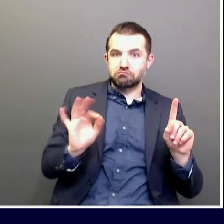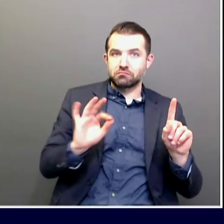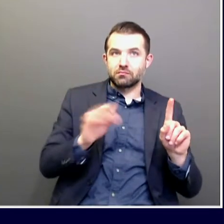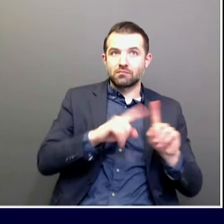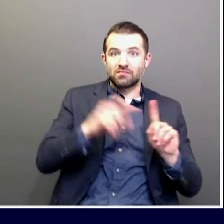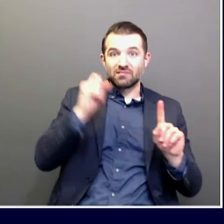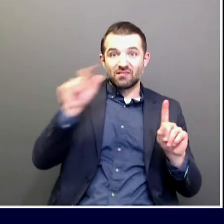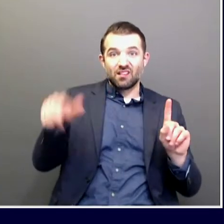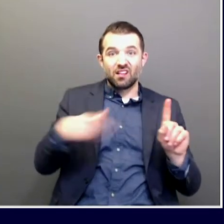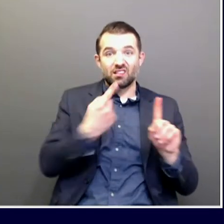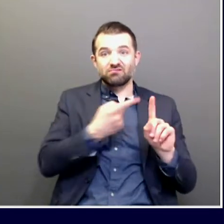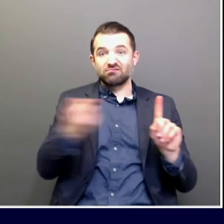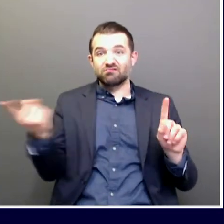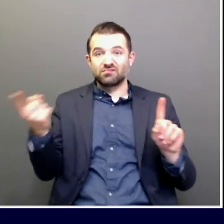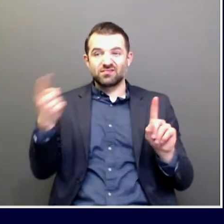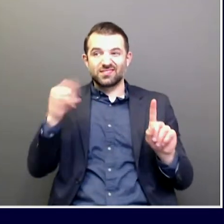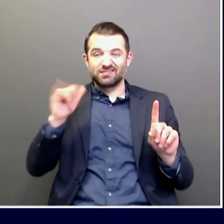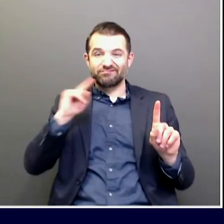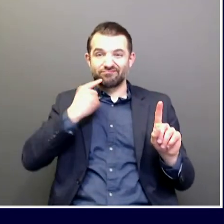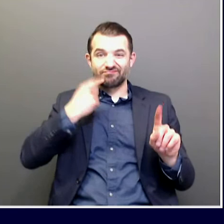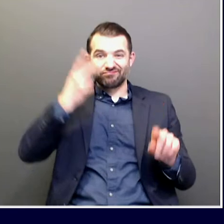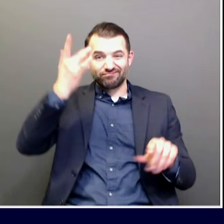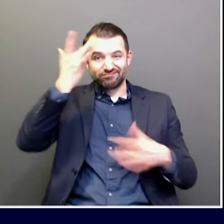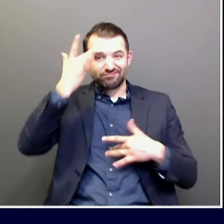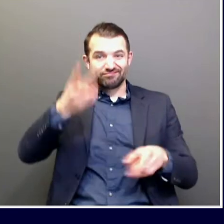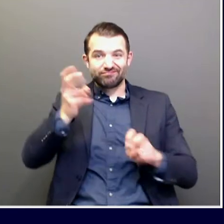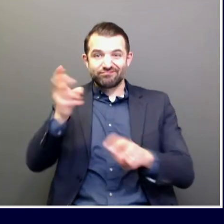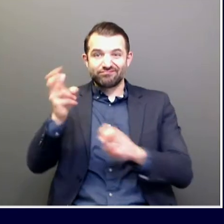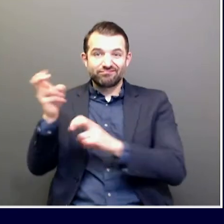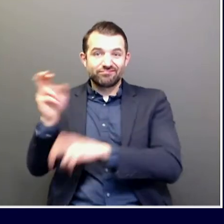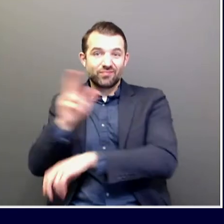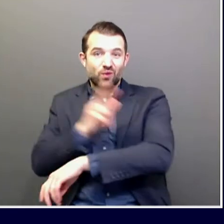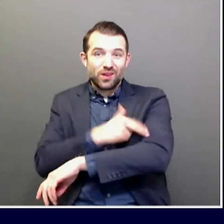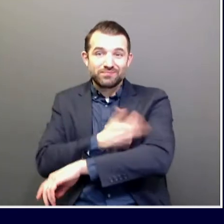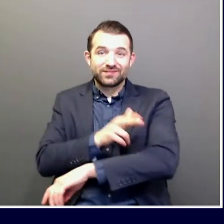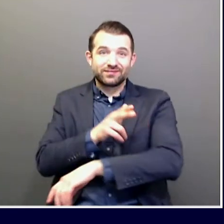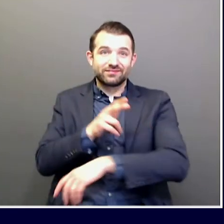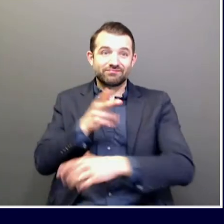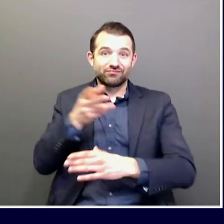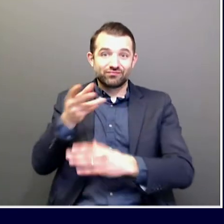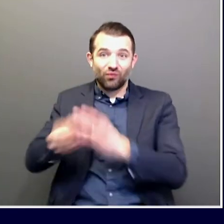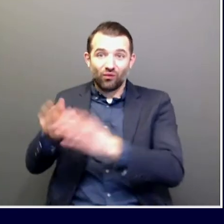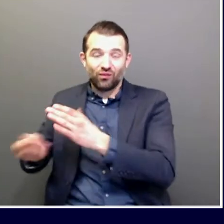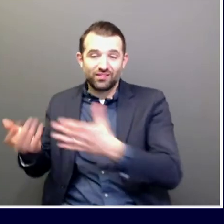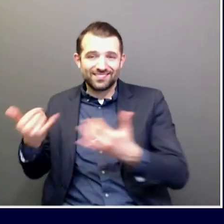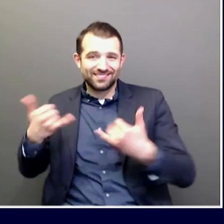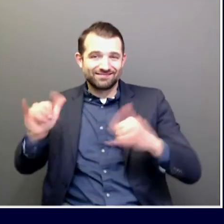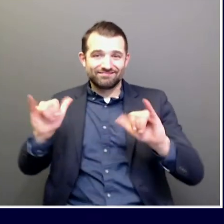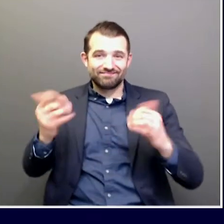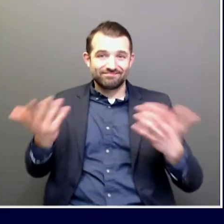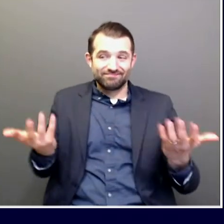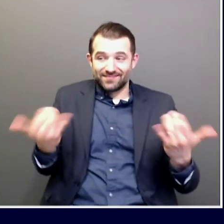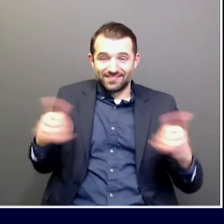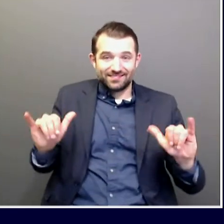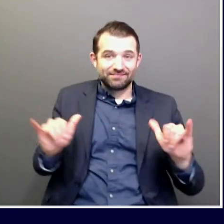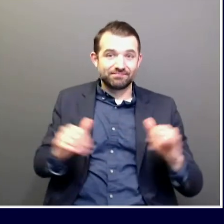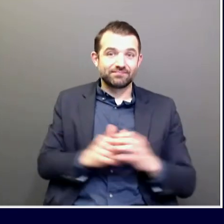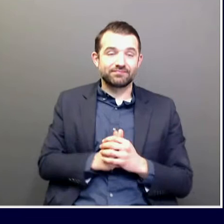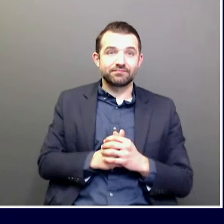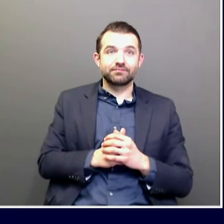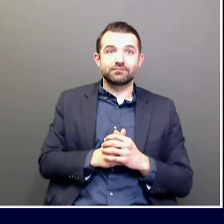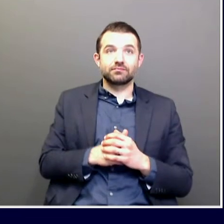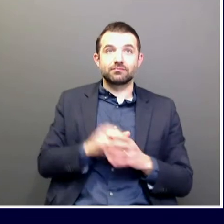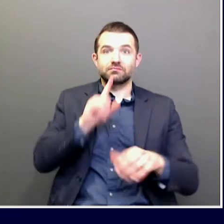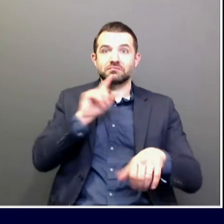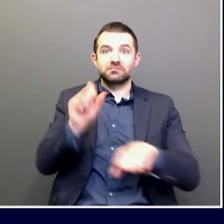smaller percentage of those people are hospitalized or die, the overall number is much bigger. And that's what you saw happening